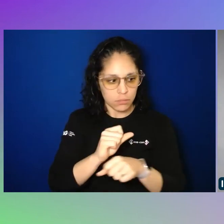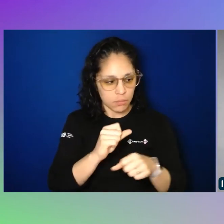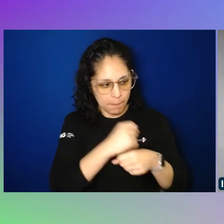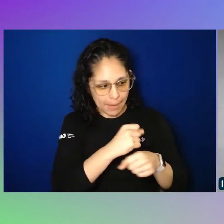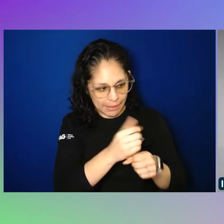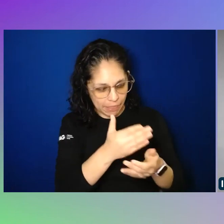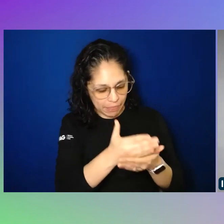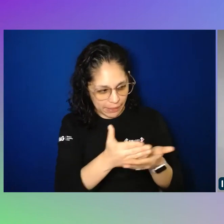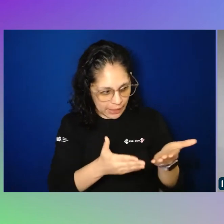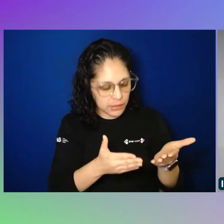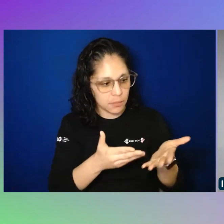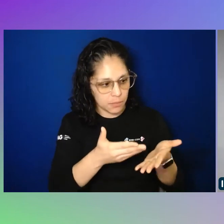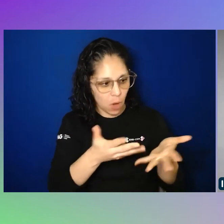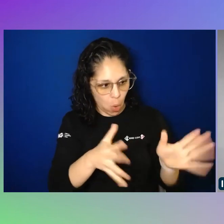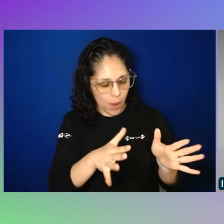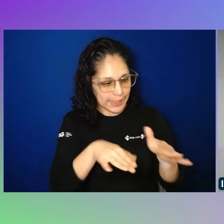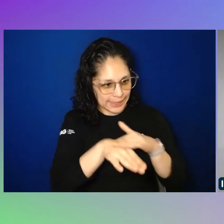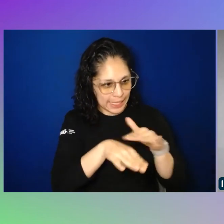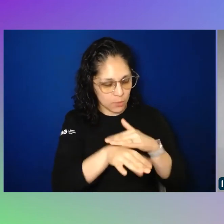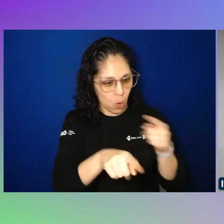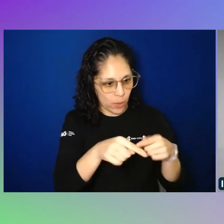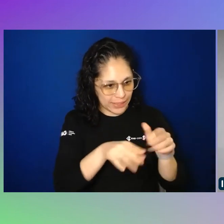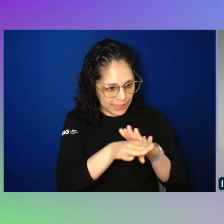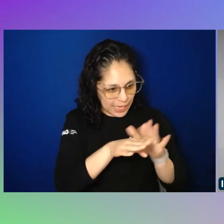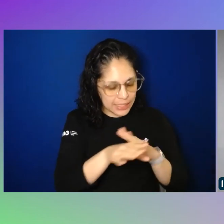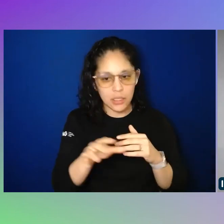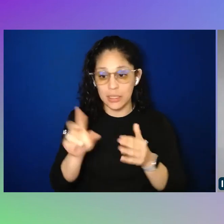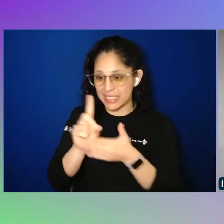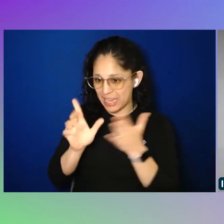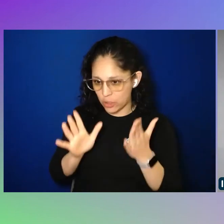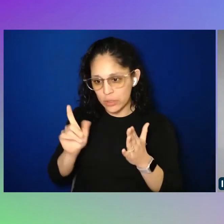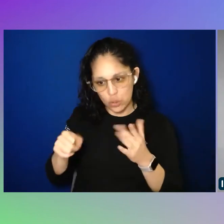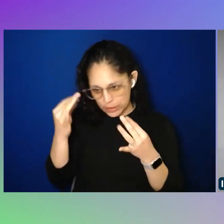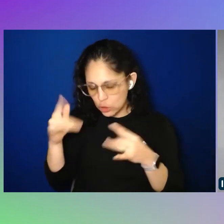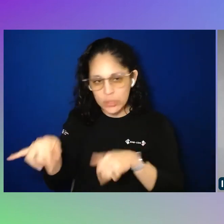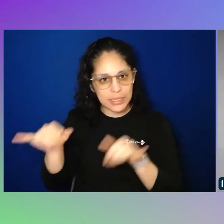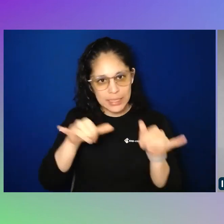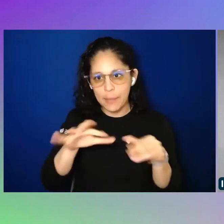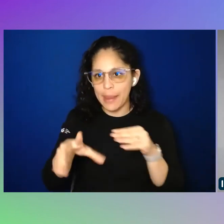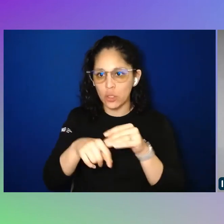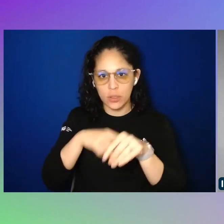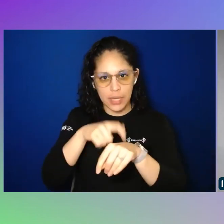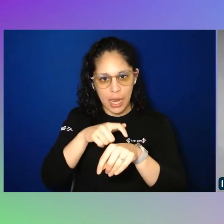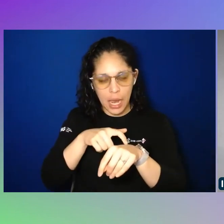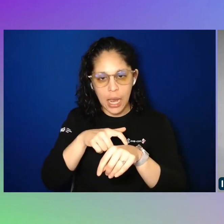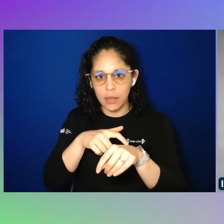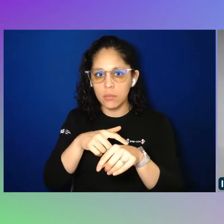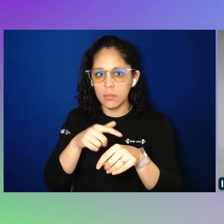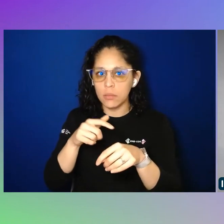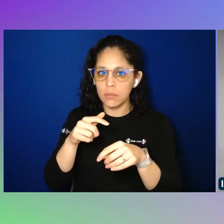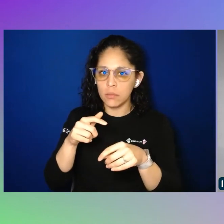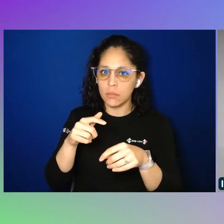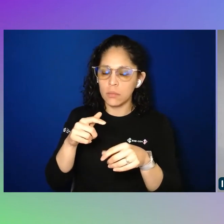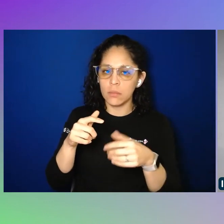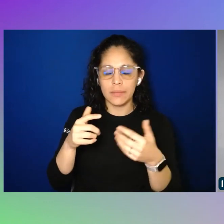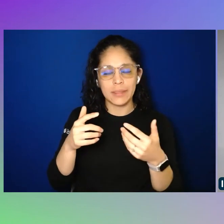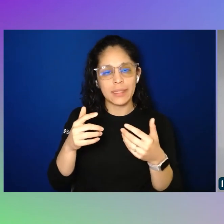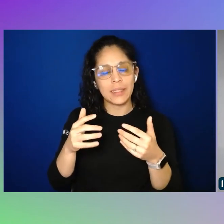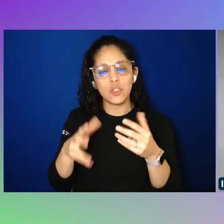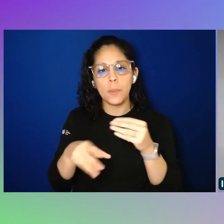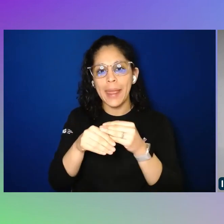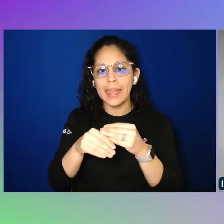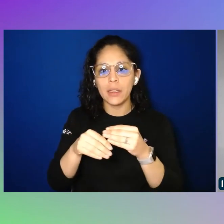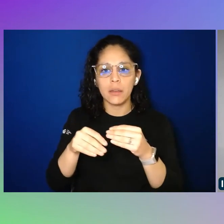it into account when they're doing the designs. Like we've mentioned, maybe it's a good idea to have this extra mock-up for large